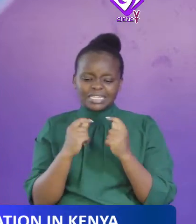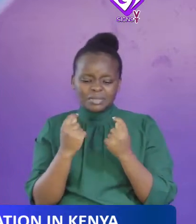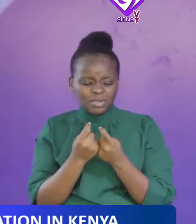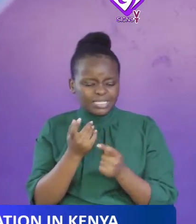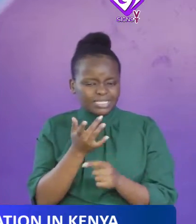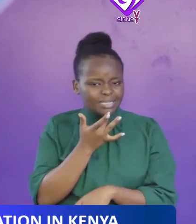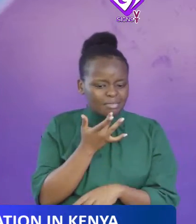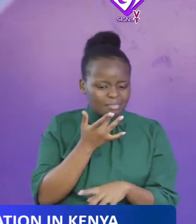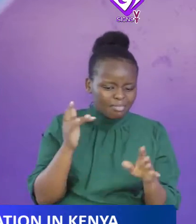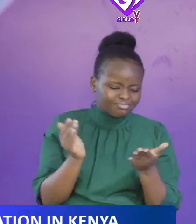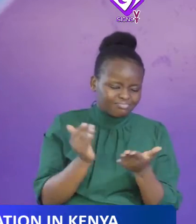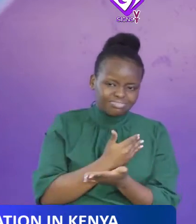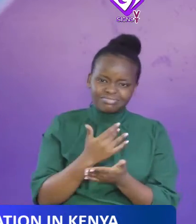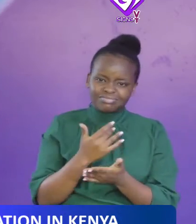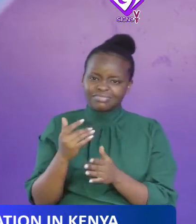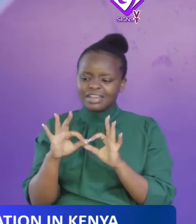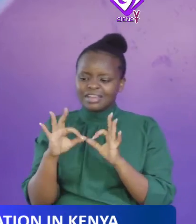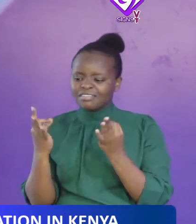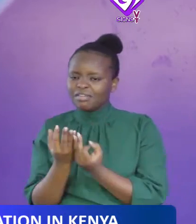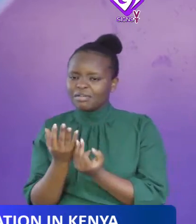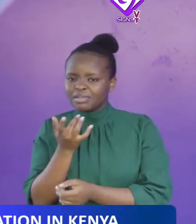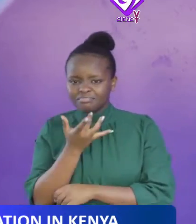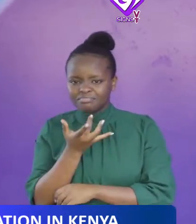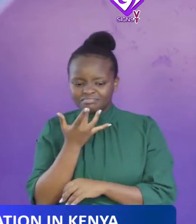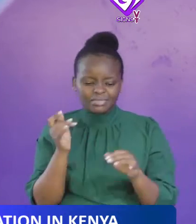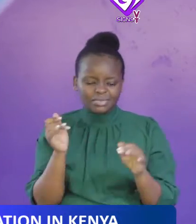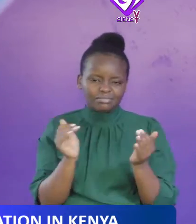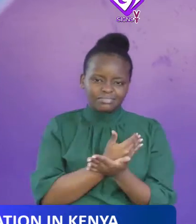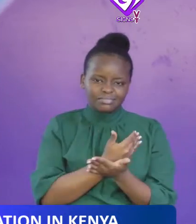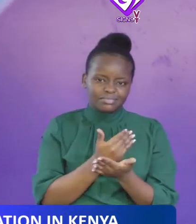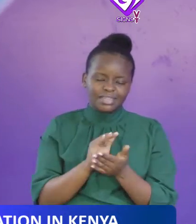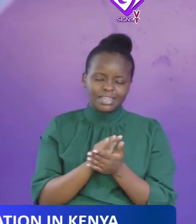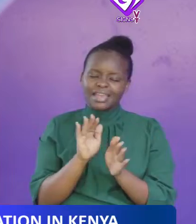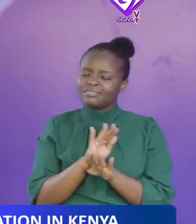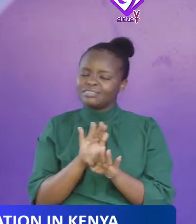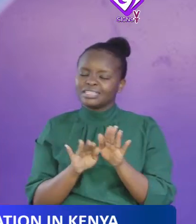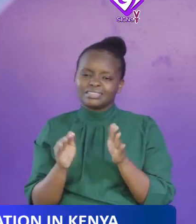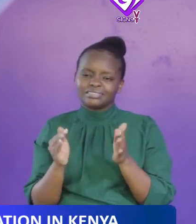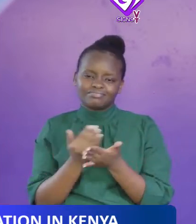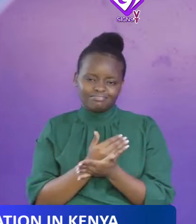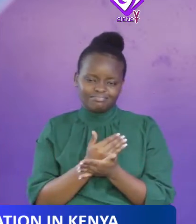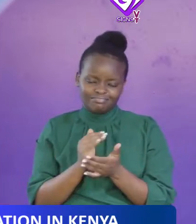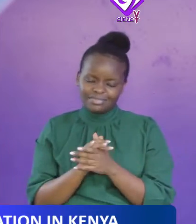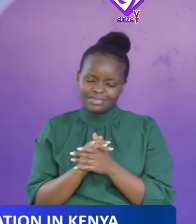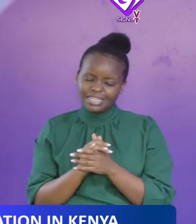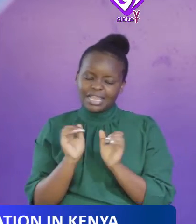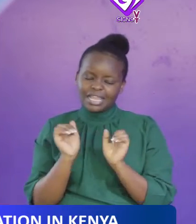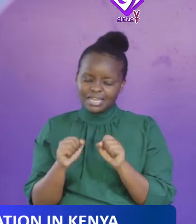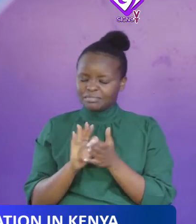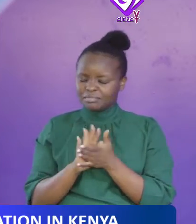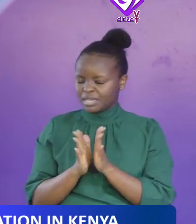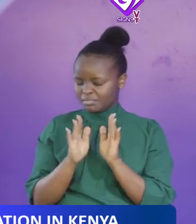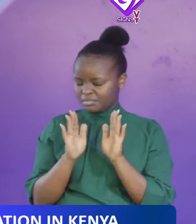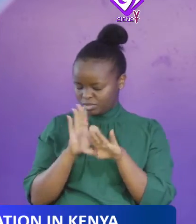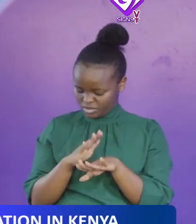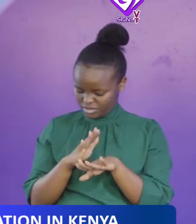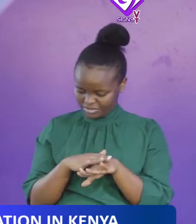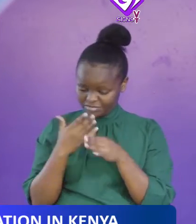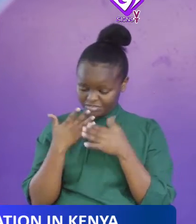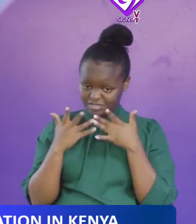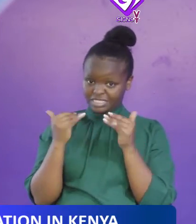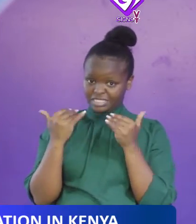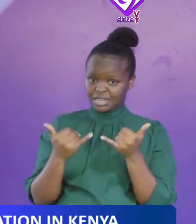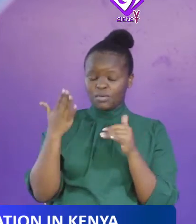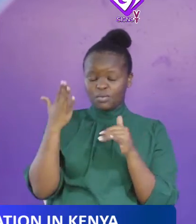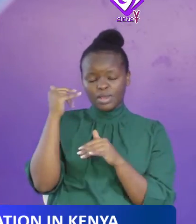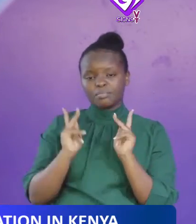nepotism, let's direct our purpose towards the same edge. In winding up completely now, why should somebody come to